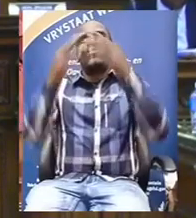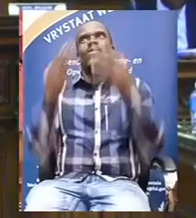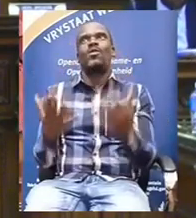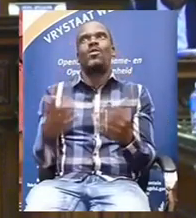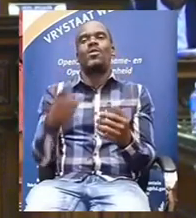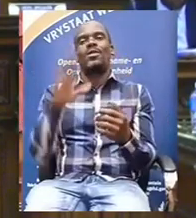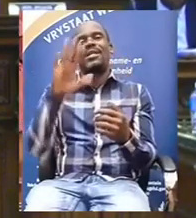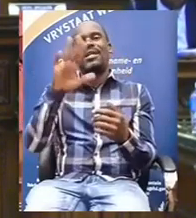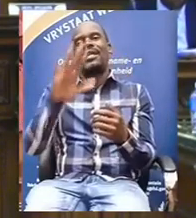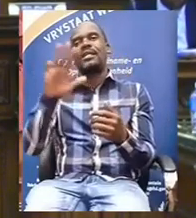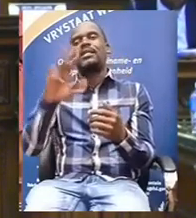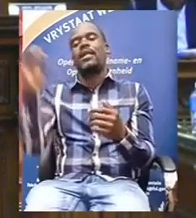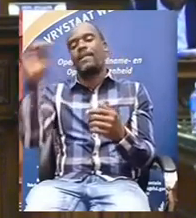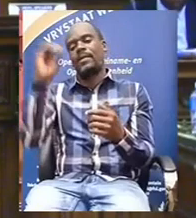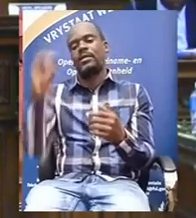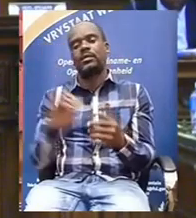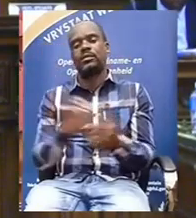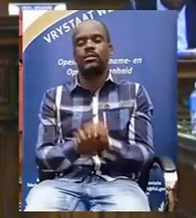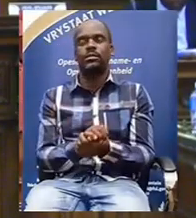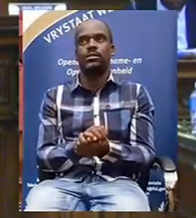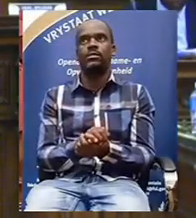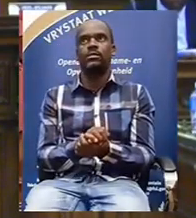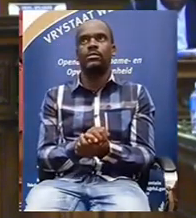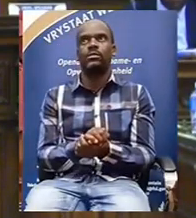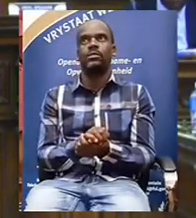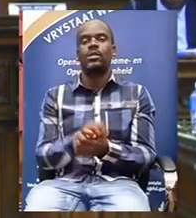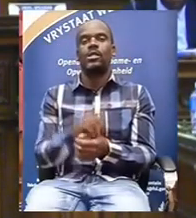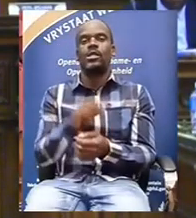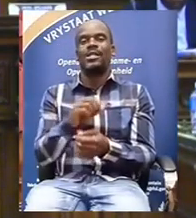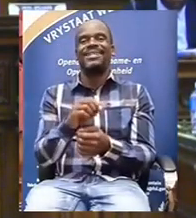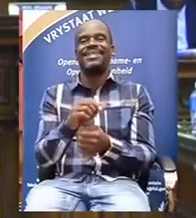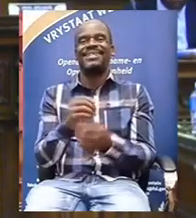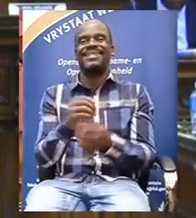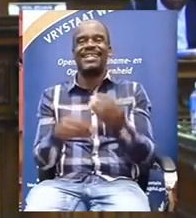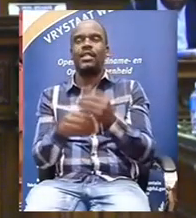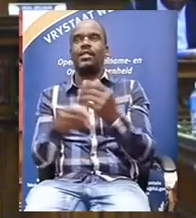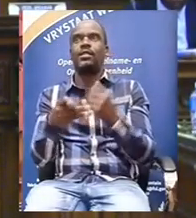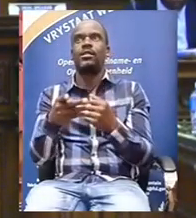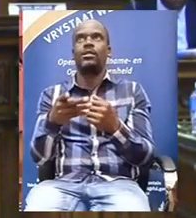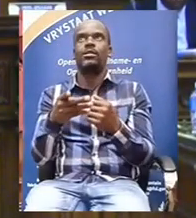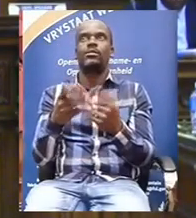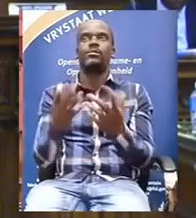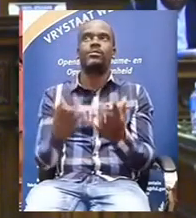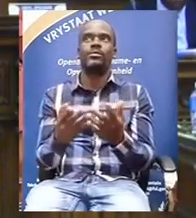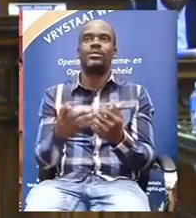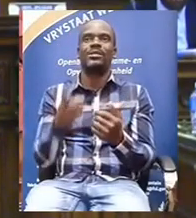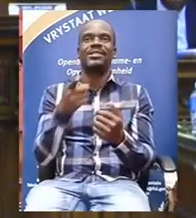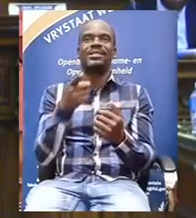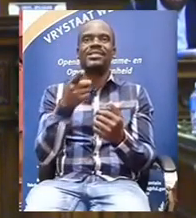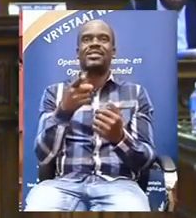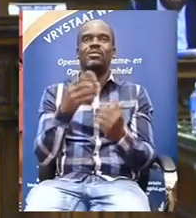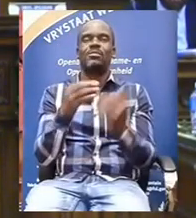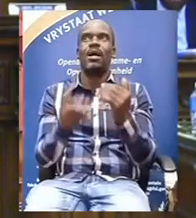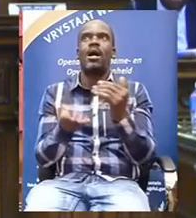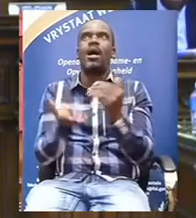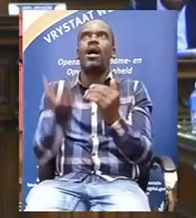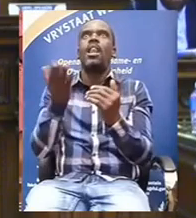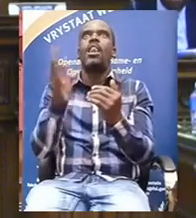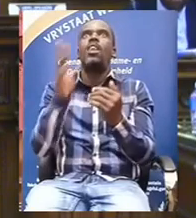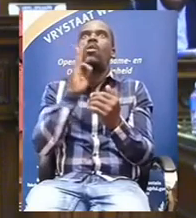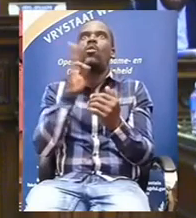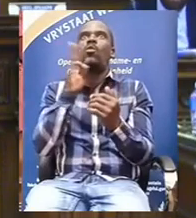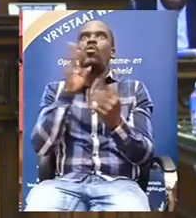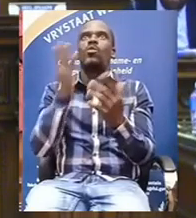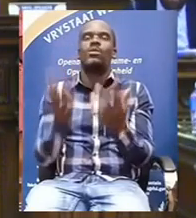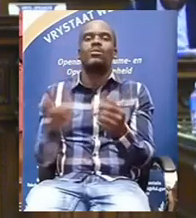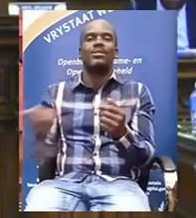being on 99%. In addition to these valuable resources, the Lesotho Highlands Water Scheme